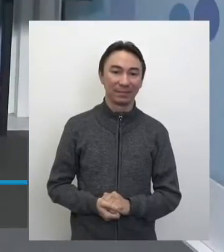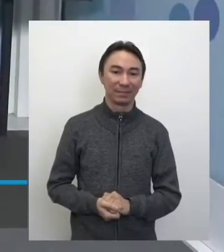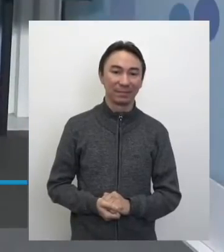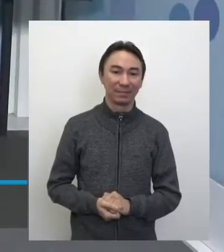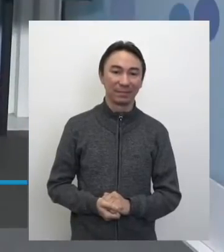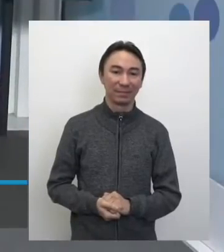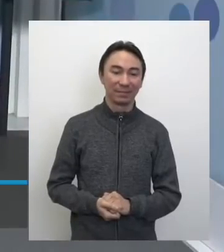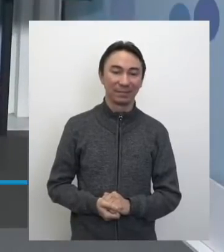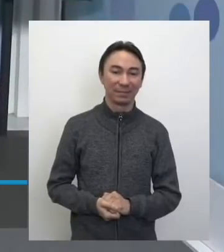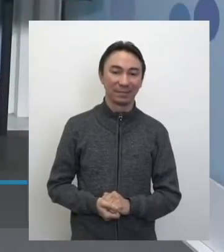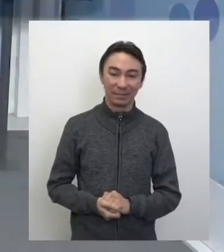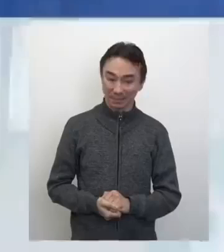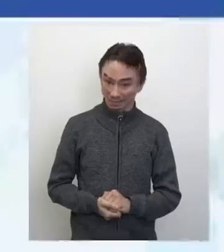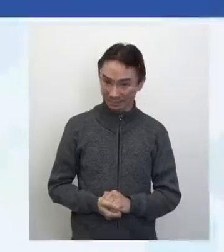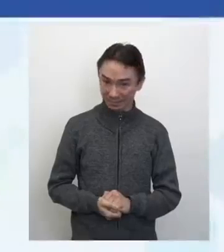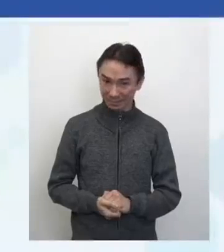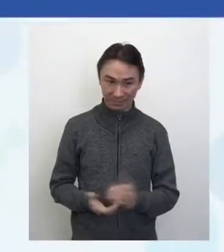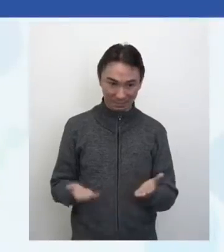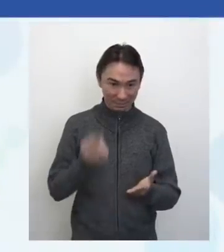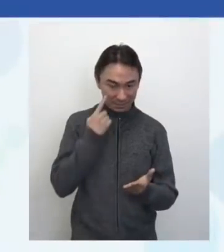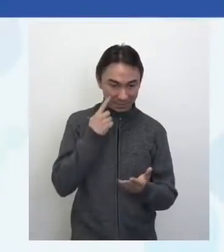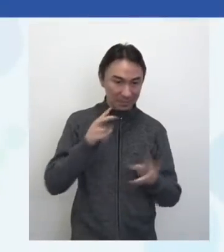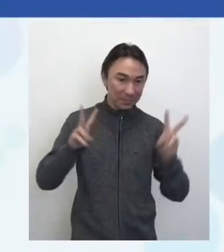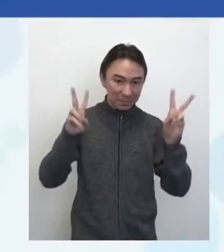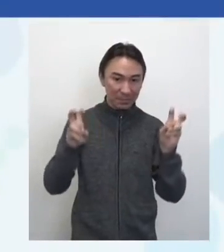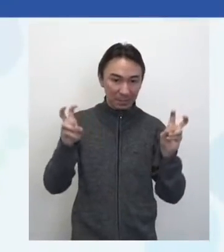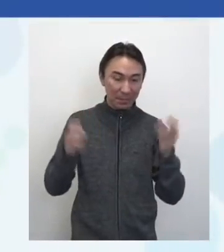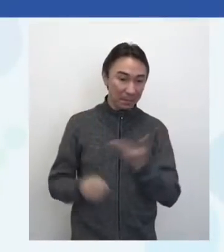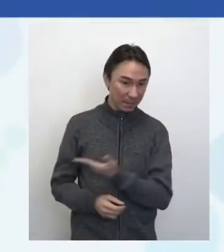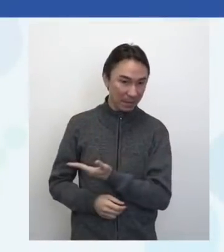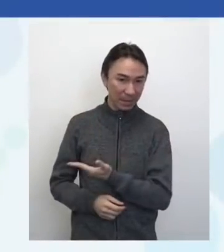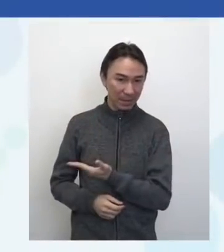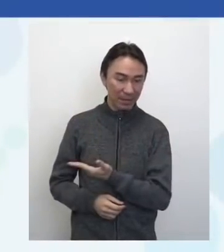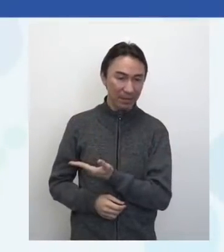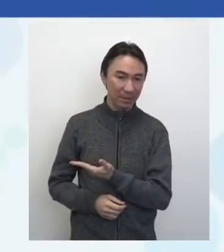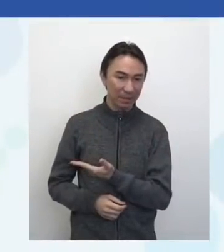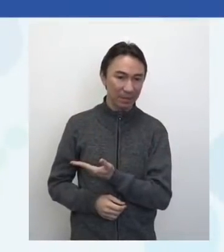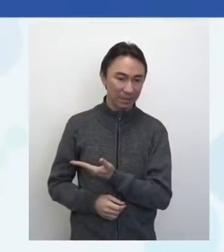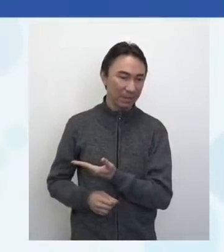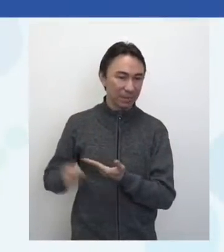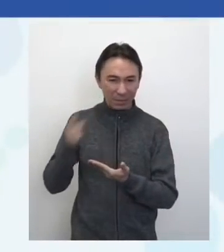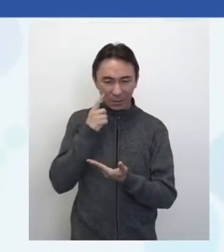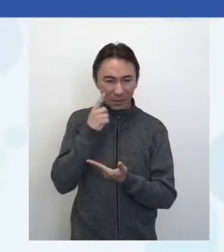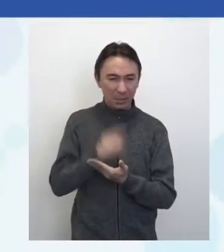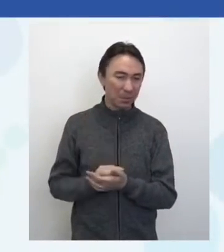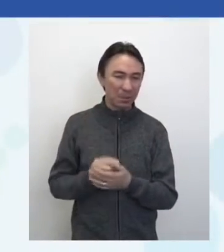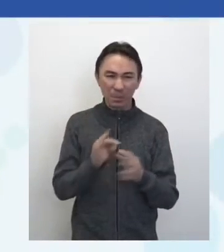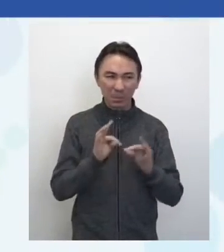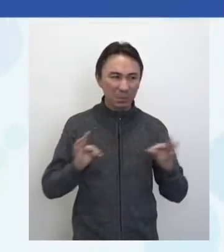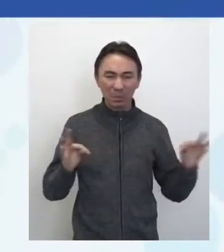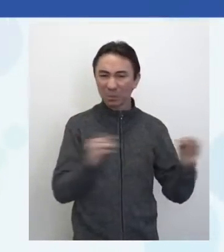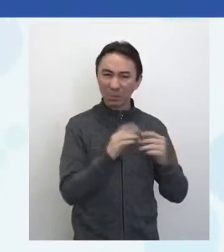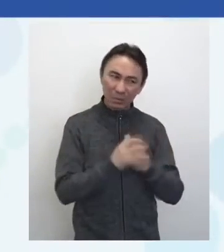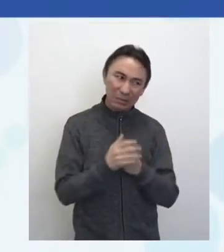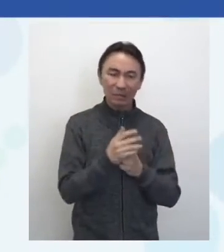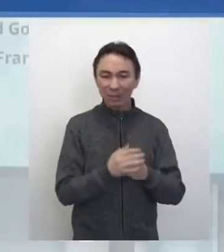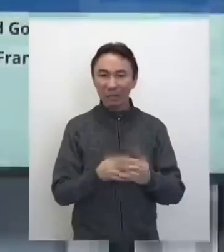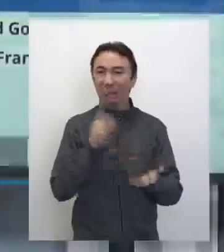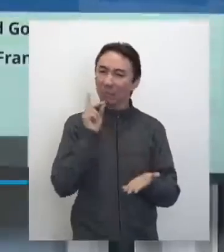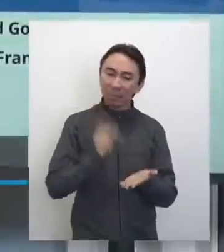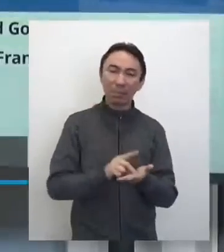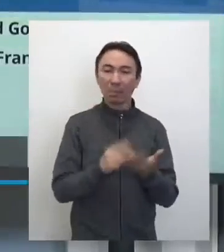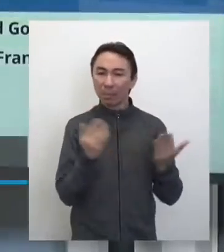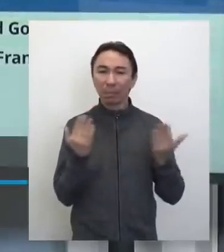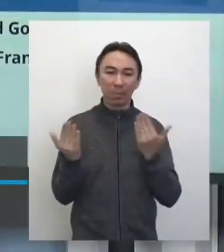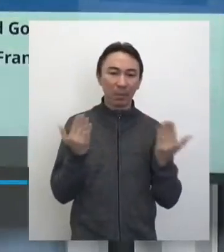Ok vamos ver qual o nome da sala edital relativo aqui isso aqui é uma expressão Zinha aí né que é tudo relativo mas a palavra ela disse não vê que também tá